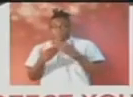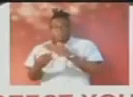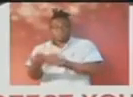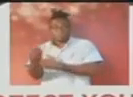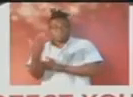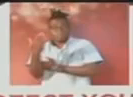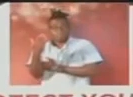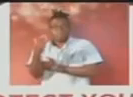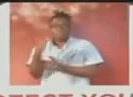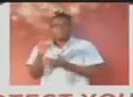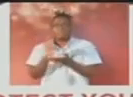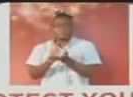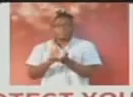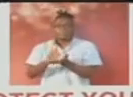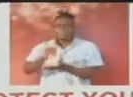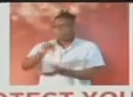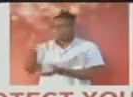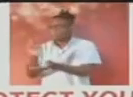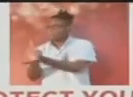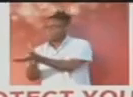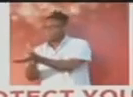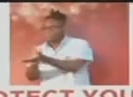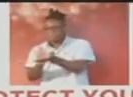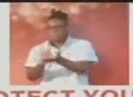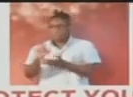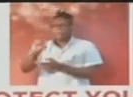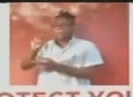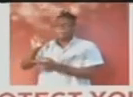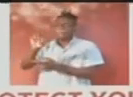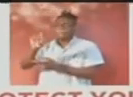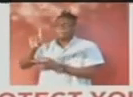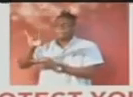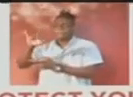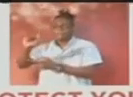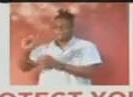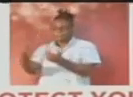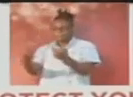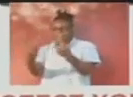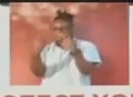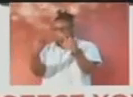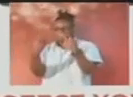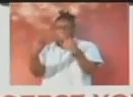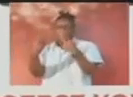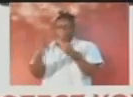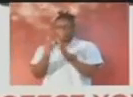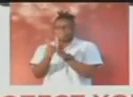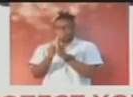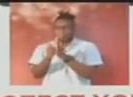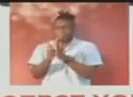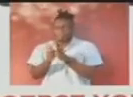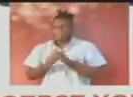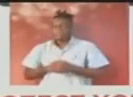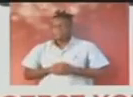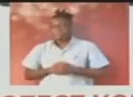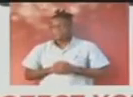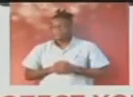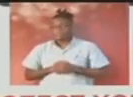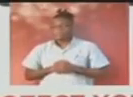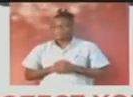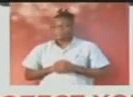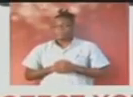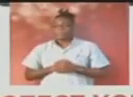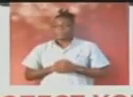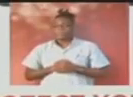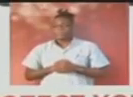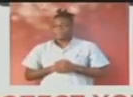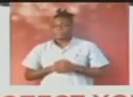to members of the media, members of the viewing and listening public. The clinical update for the day concluded 11th May at